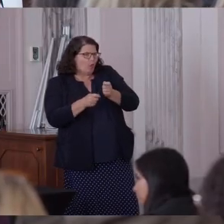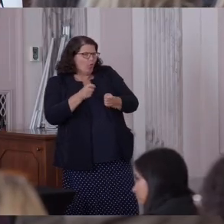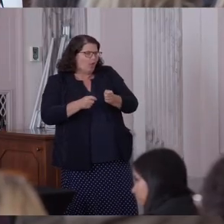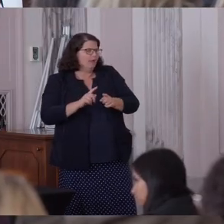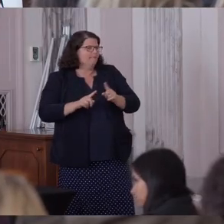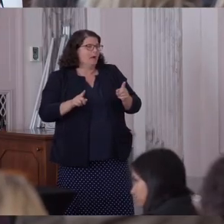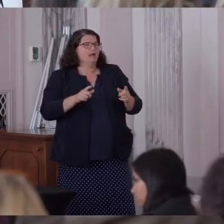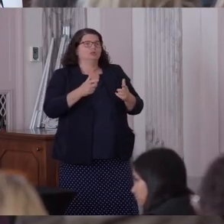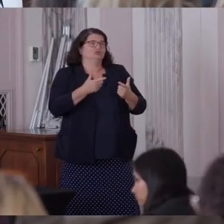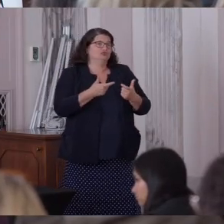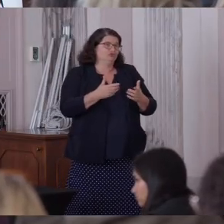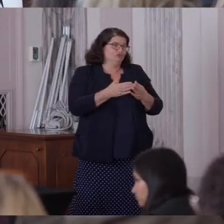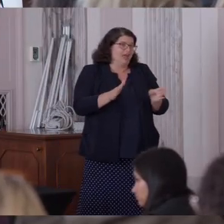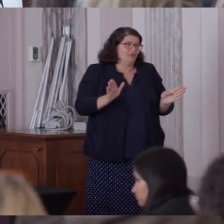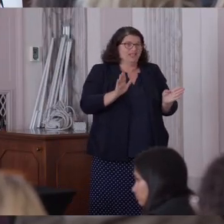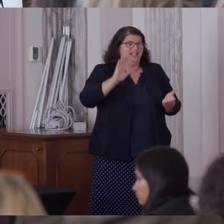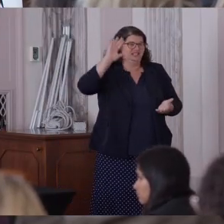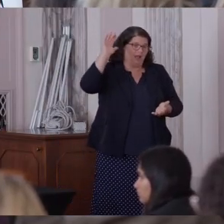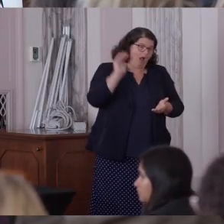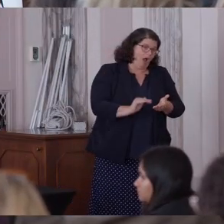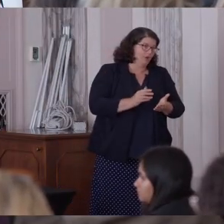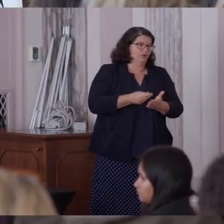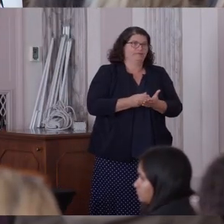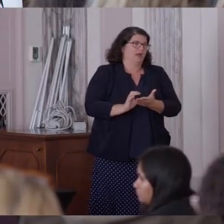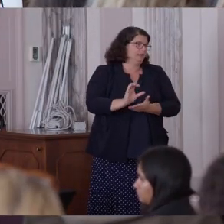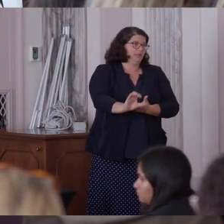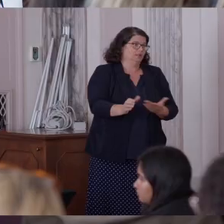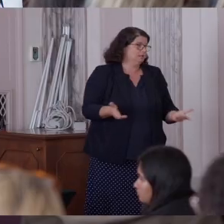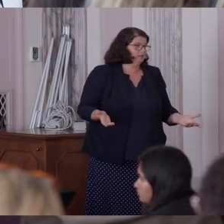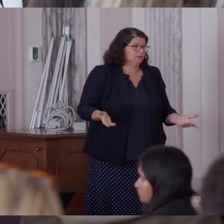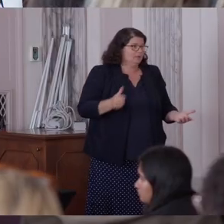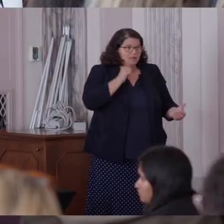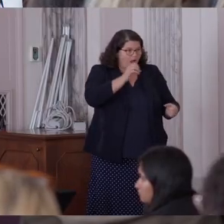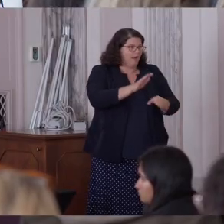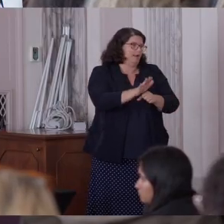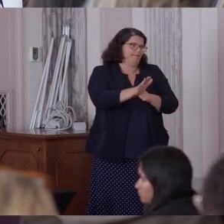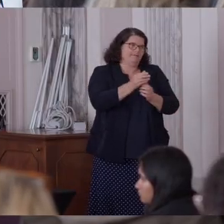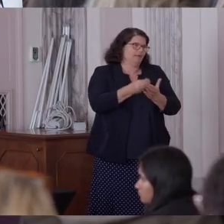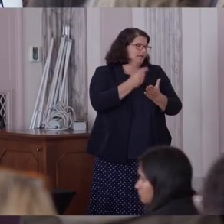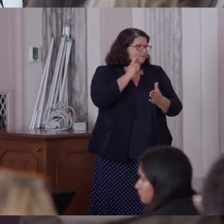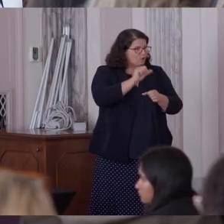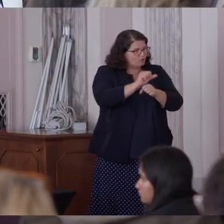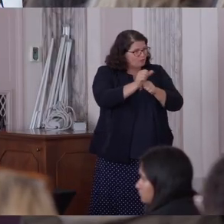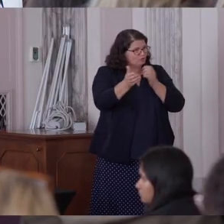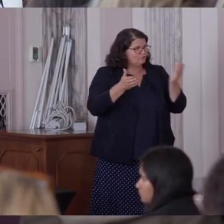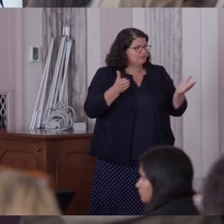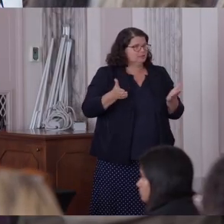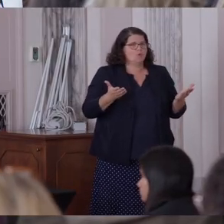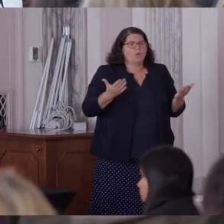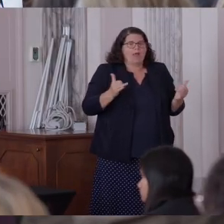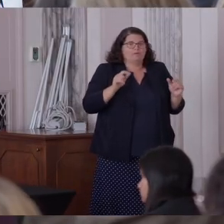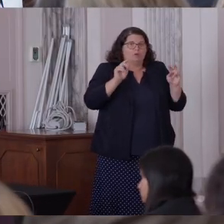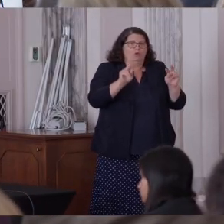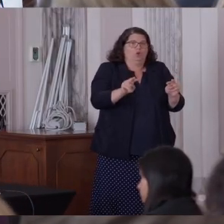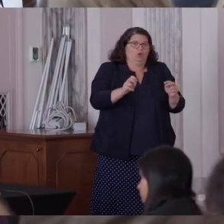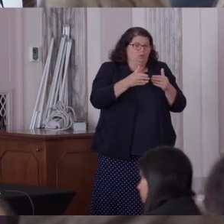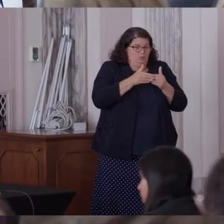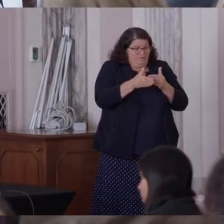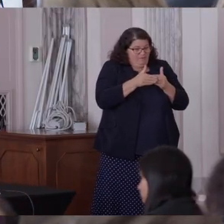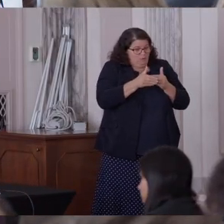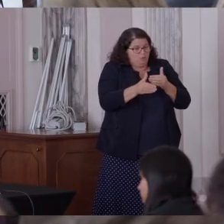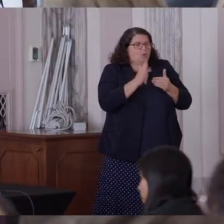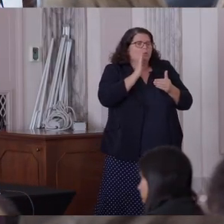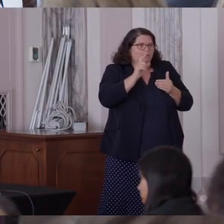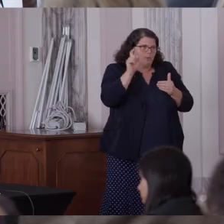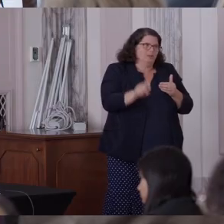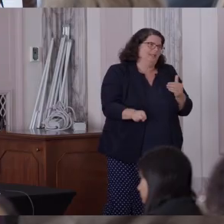tremendously underfunded service that is needed, and probably looking into the immediate future, it's probably going to be needed